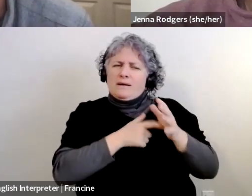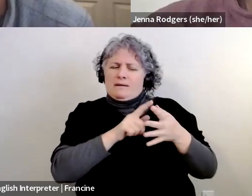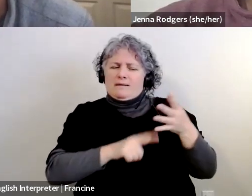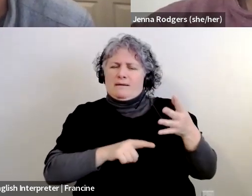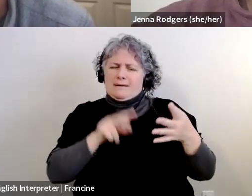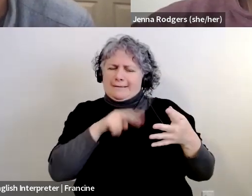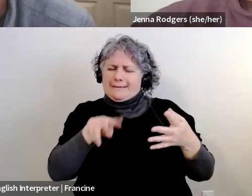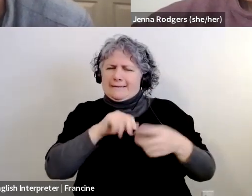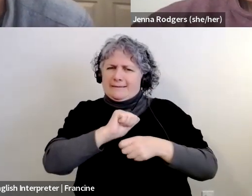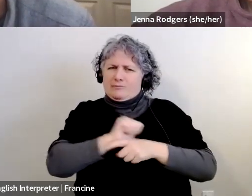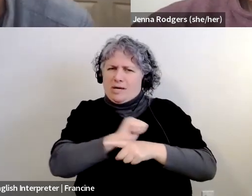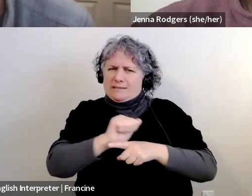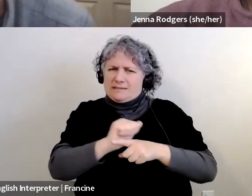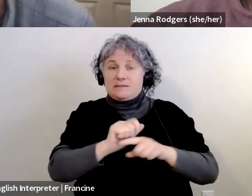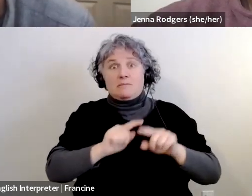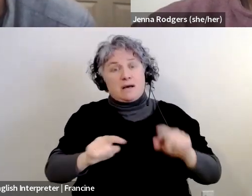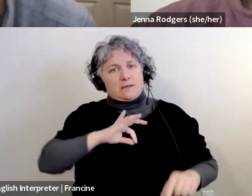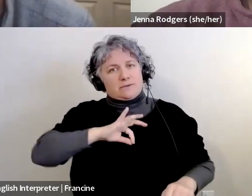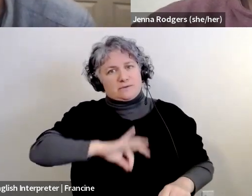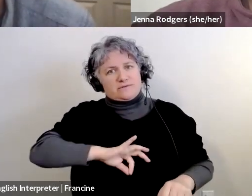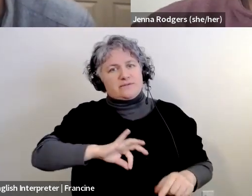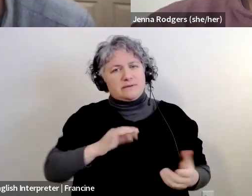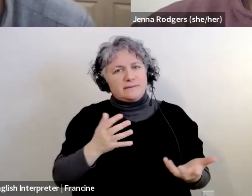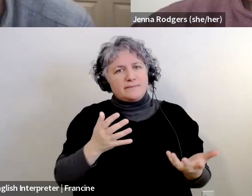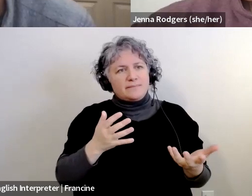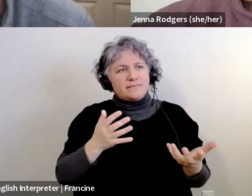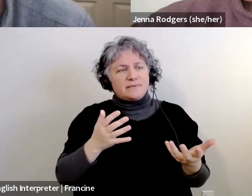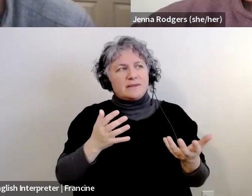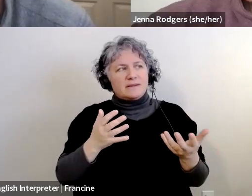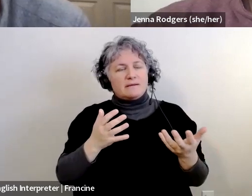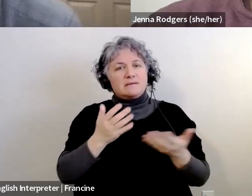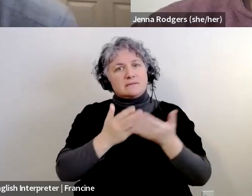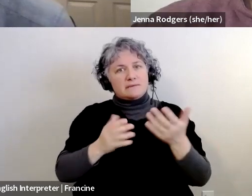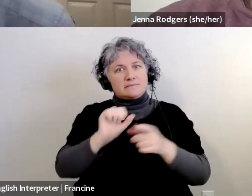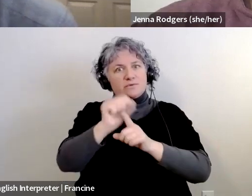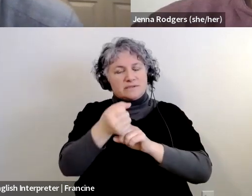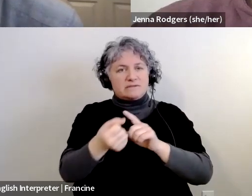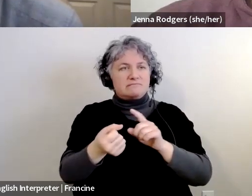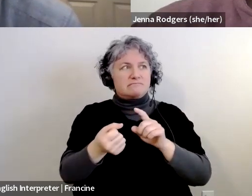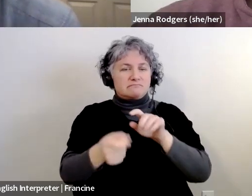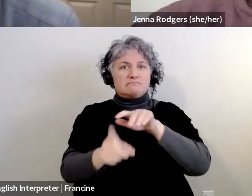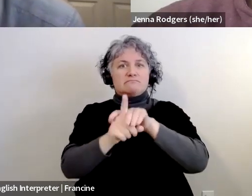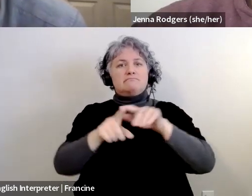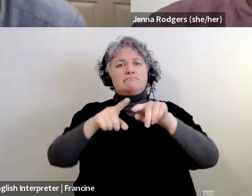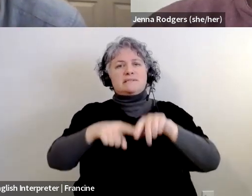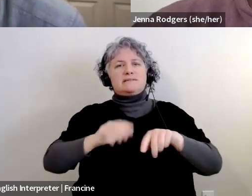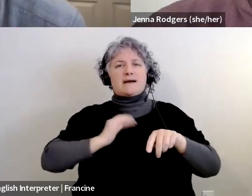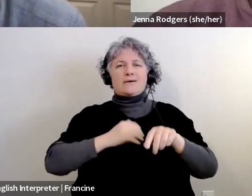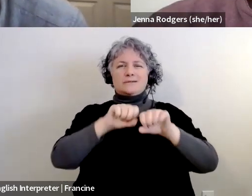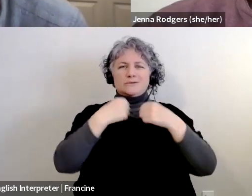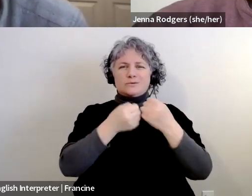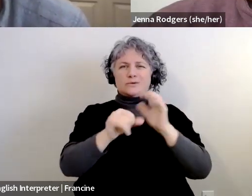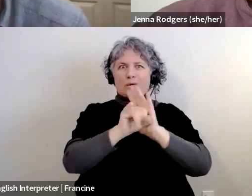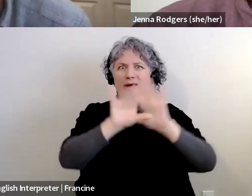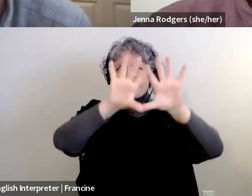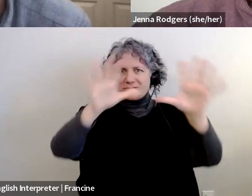but can be useful, especially when we do have, again, instances where based on our social location, based on our power and privilege within